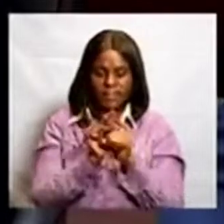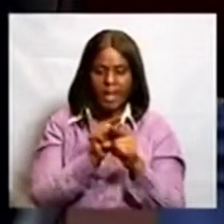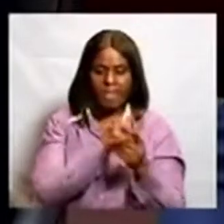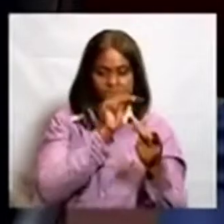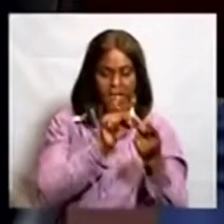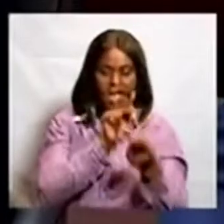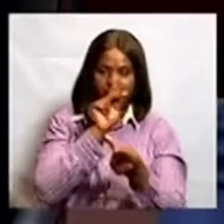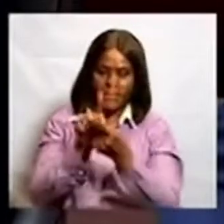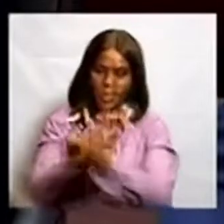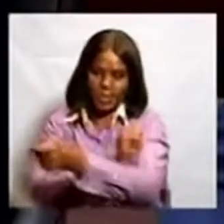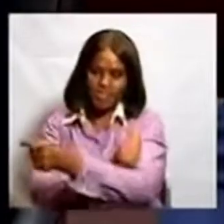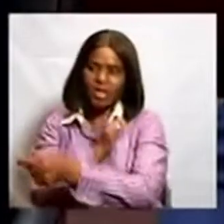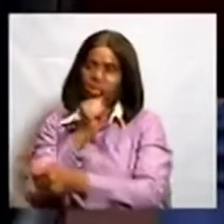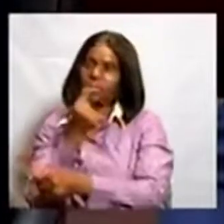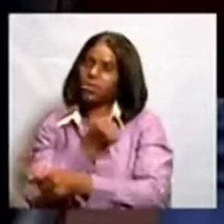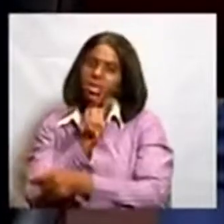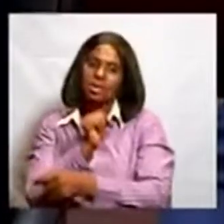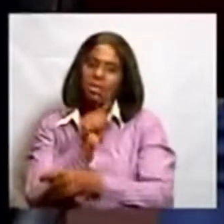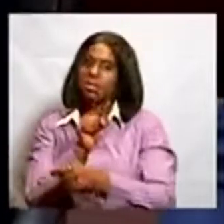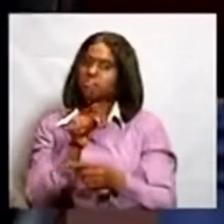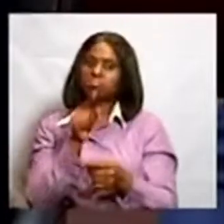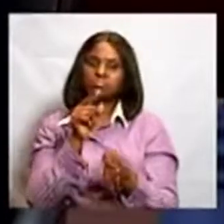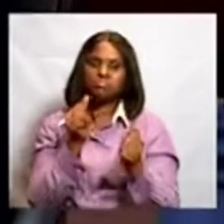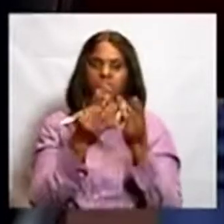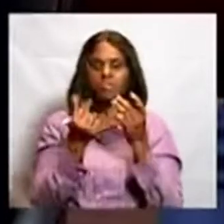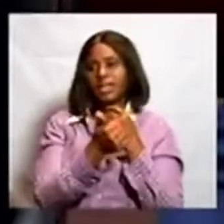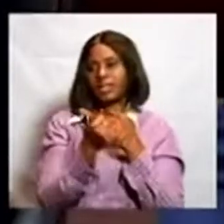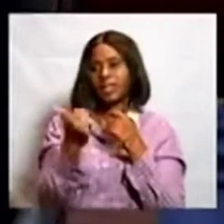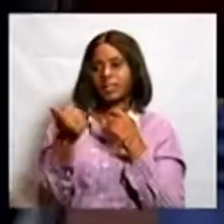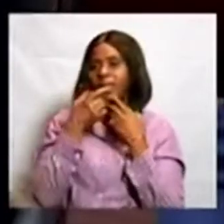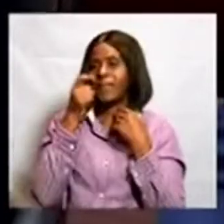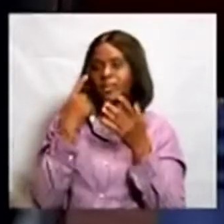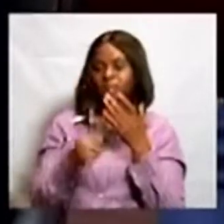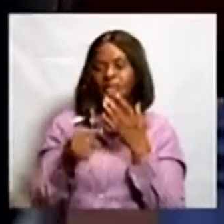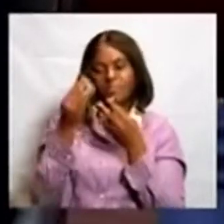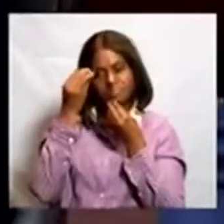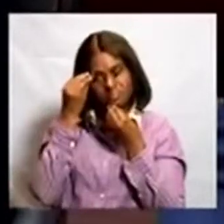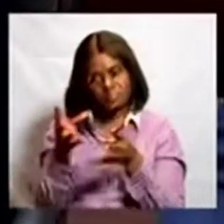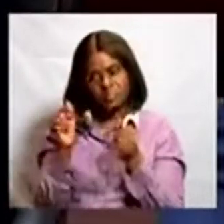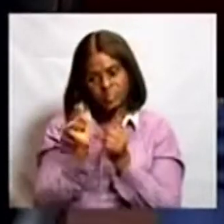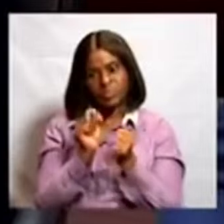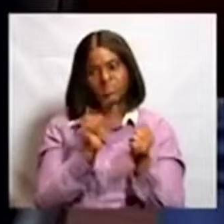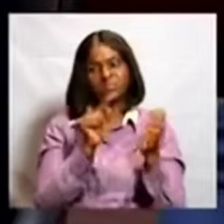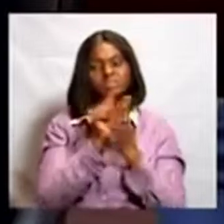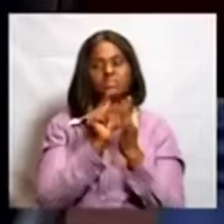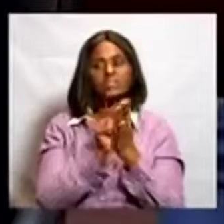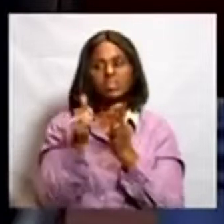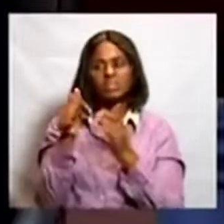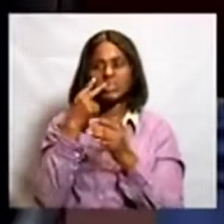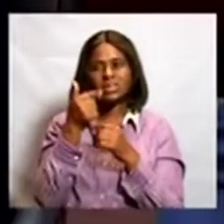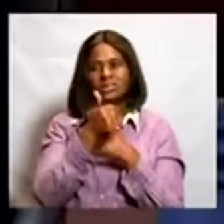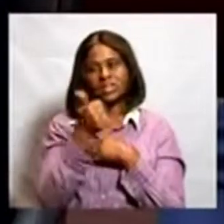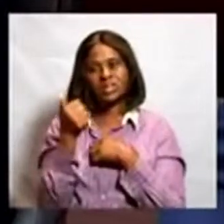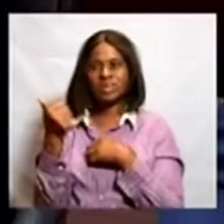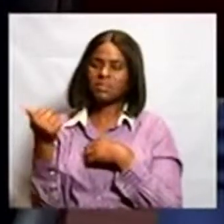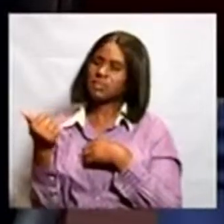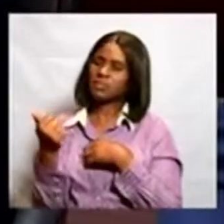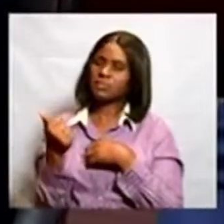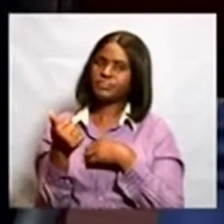appropriate authorities, not only this is that many other must comply with this bill. Do you see any